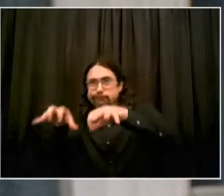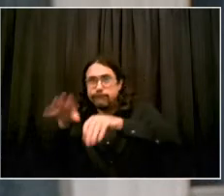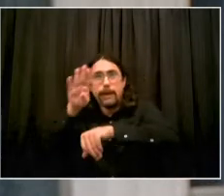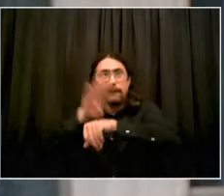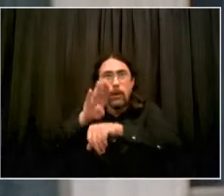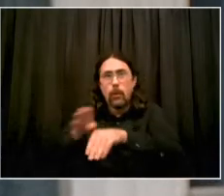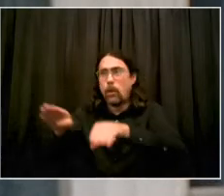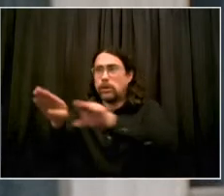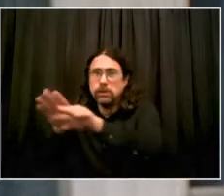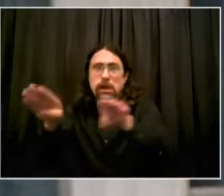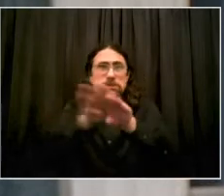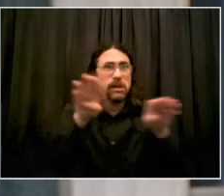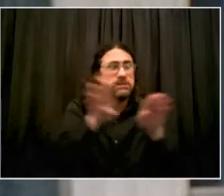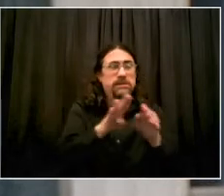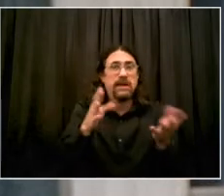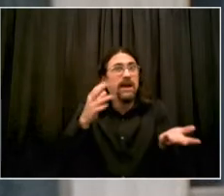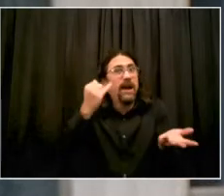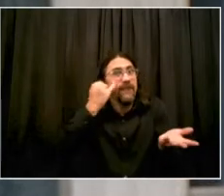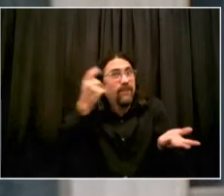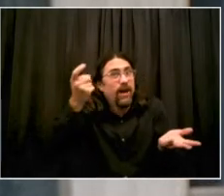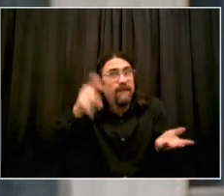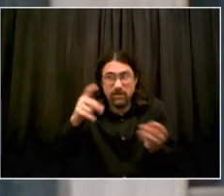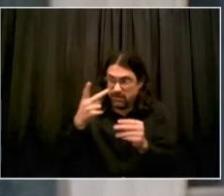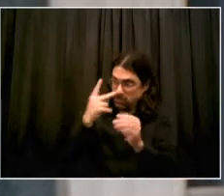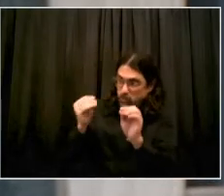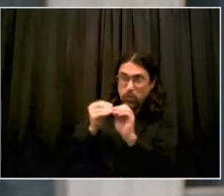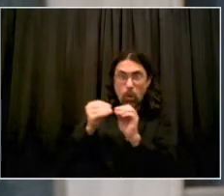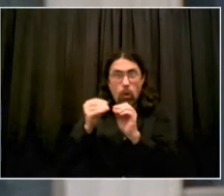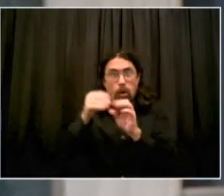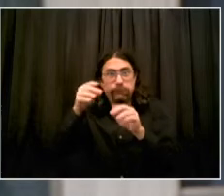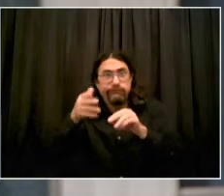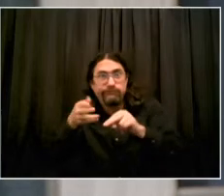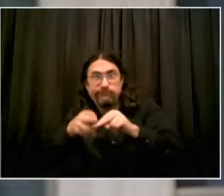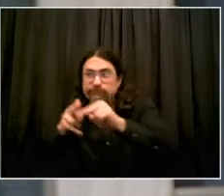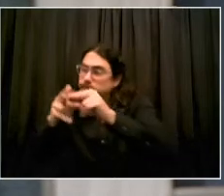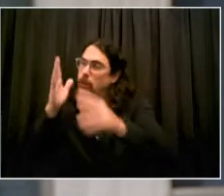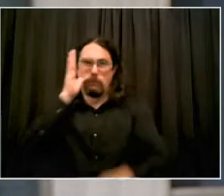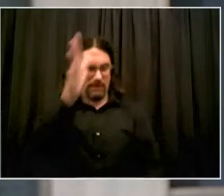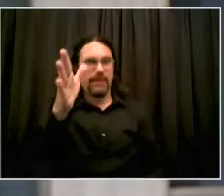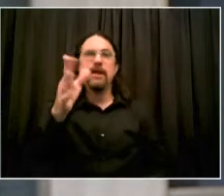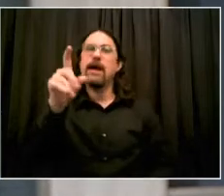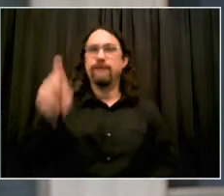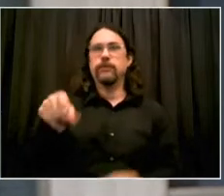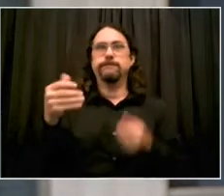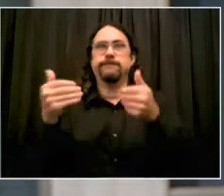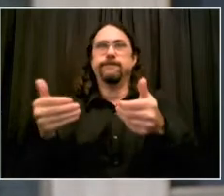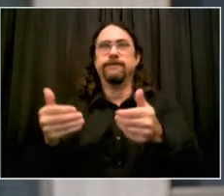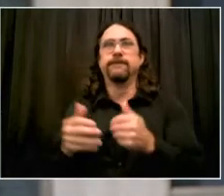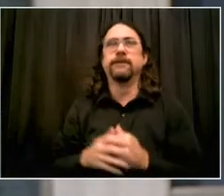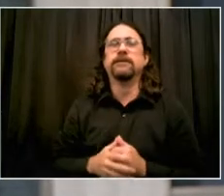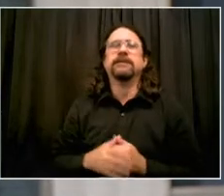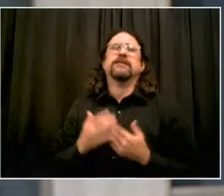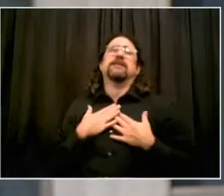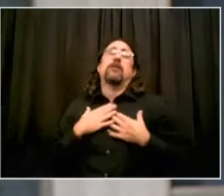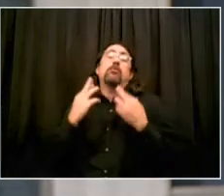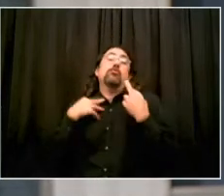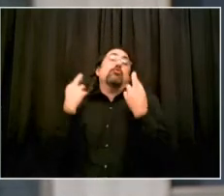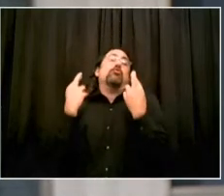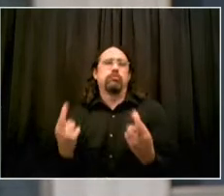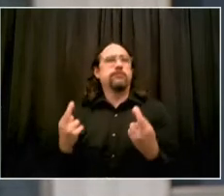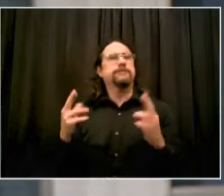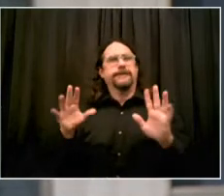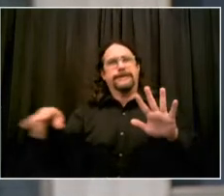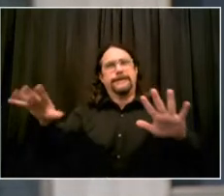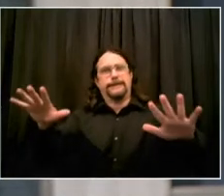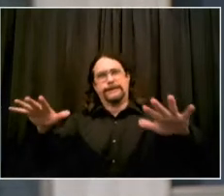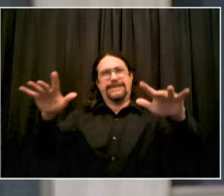started last week. We're going to keep building on them. We're going to increase testing sites and testing capacity, augmenting engagement and